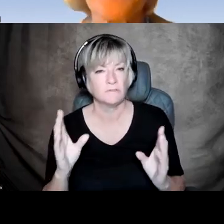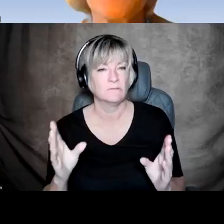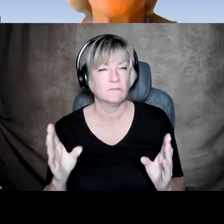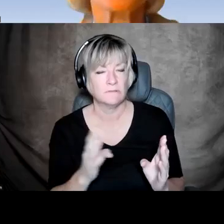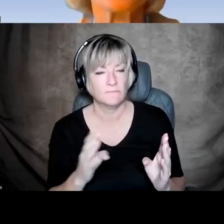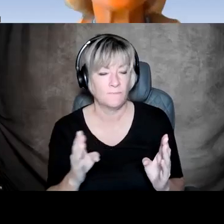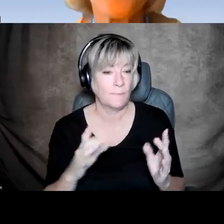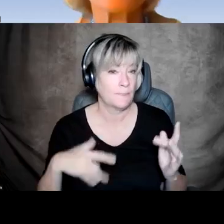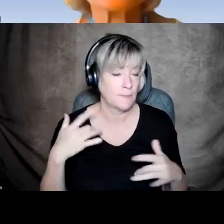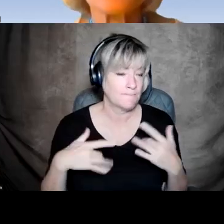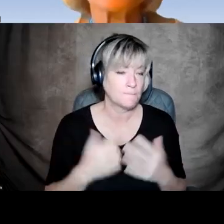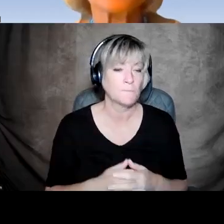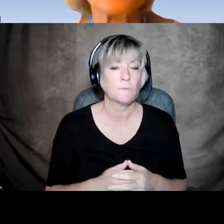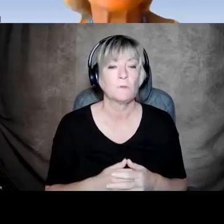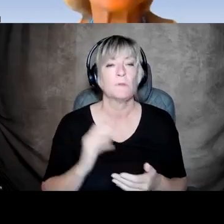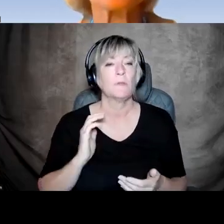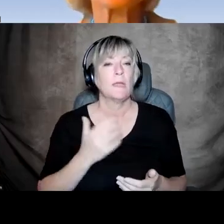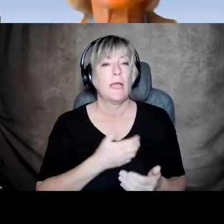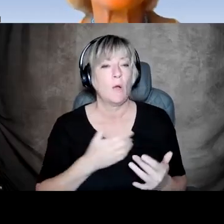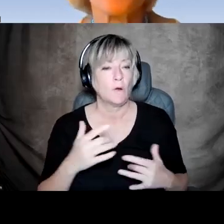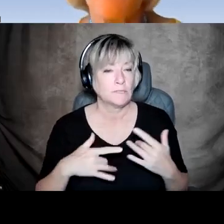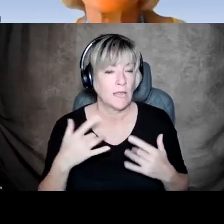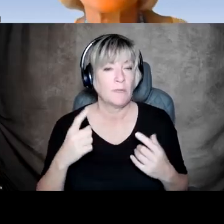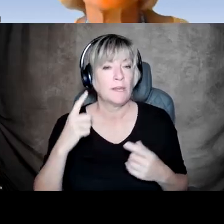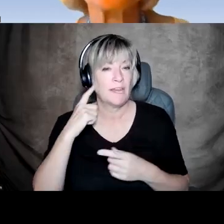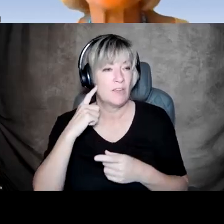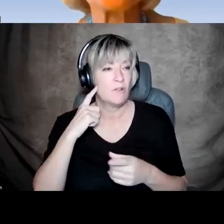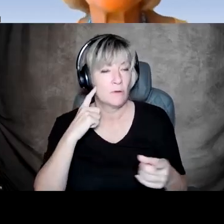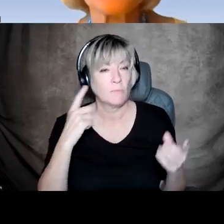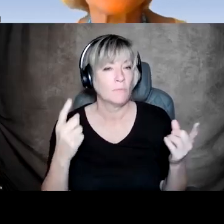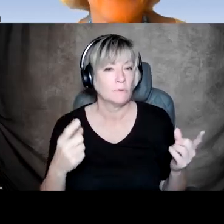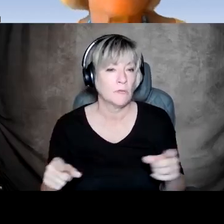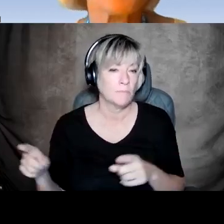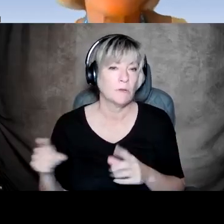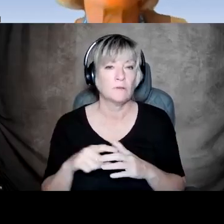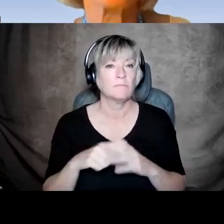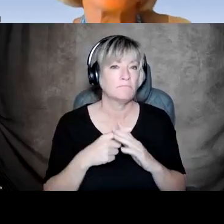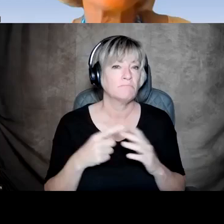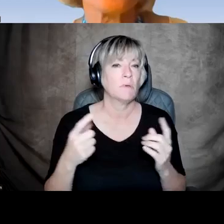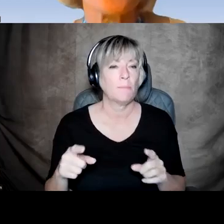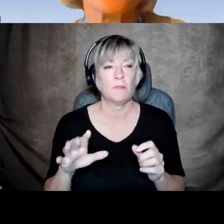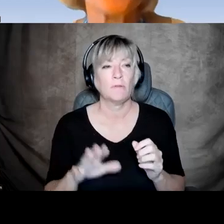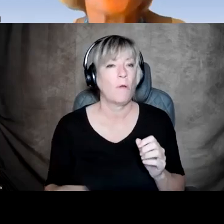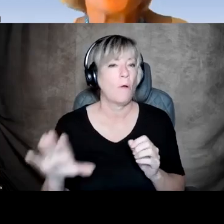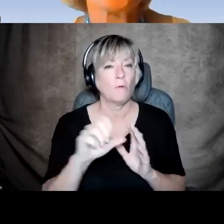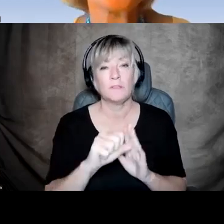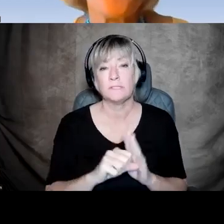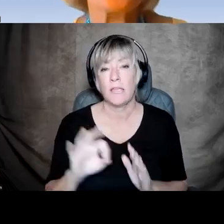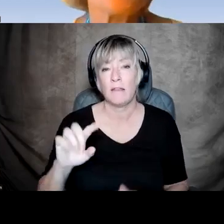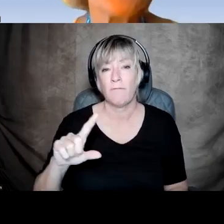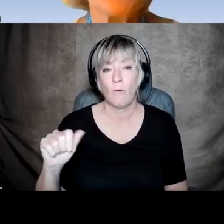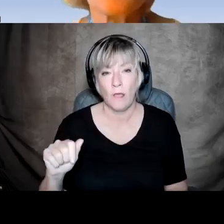that. Because of our excitement and hearing things that were beginning to happen around the state of Florida,